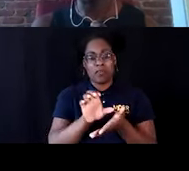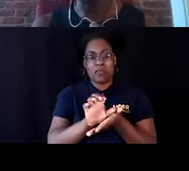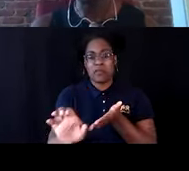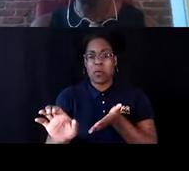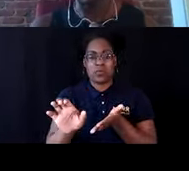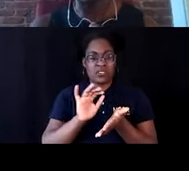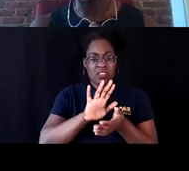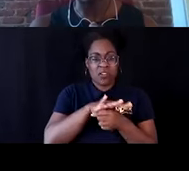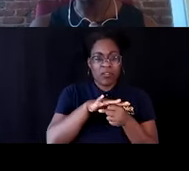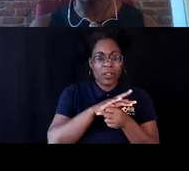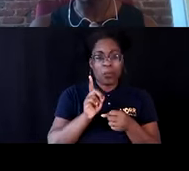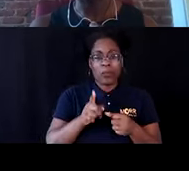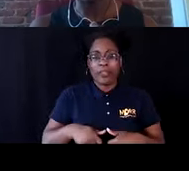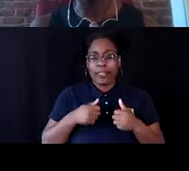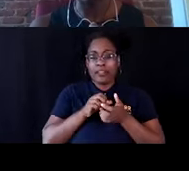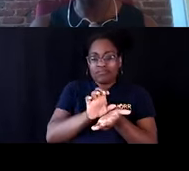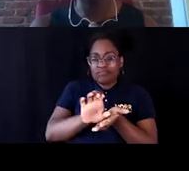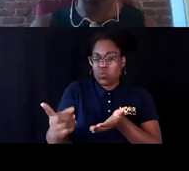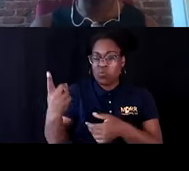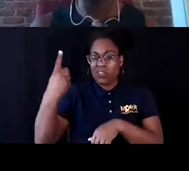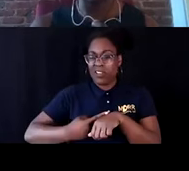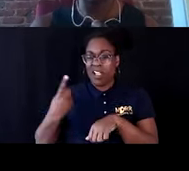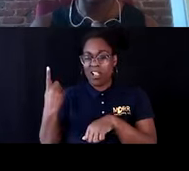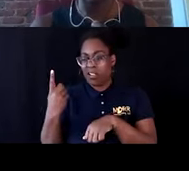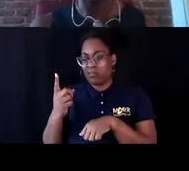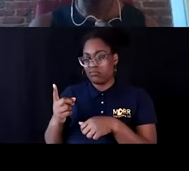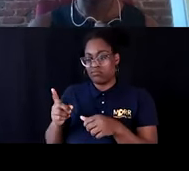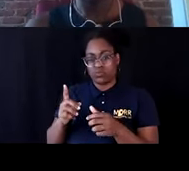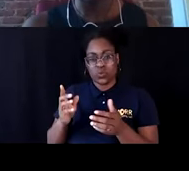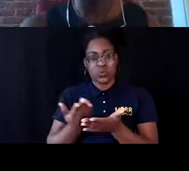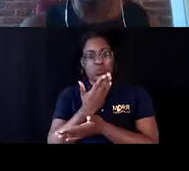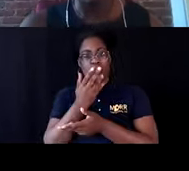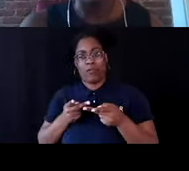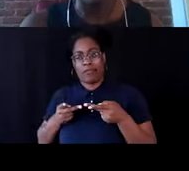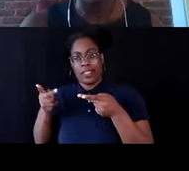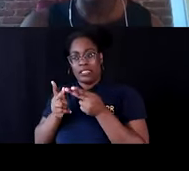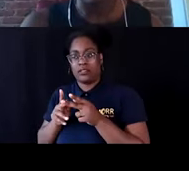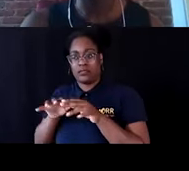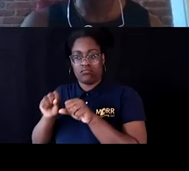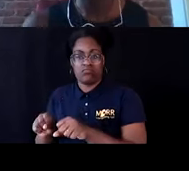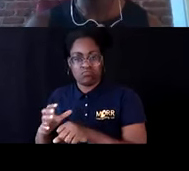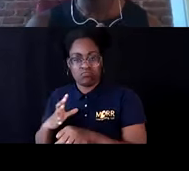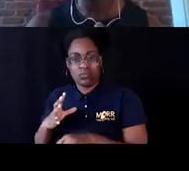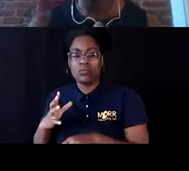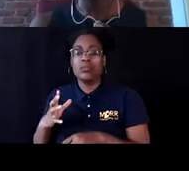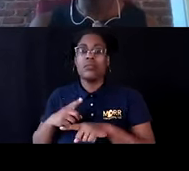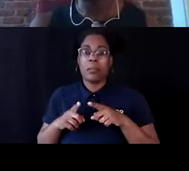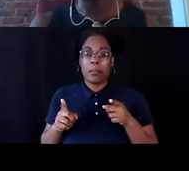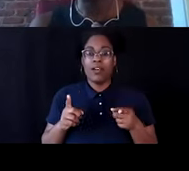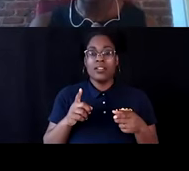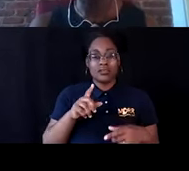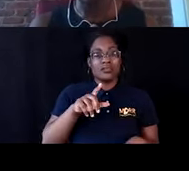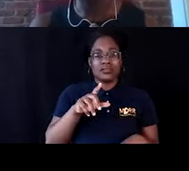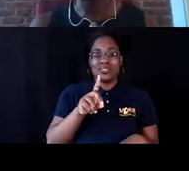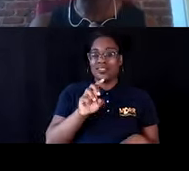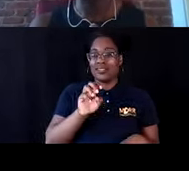from their ancestral homelands in the Southeast to Oklahoma, or Indian country where they reside. The Delaware,